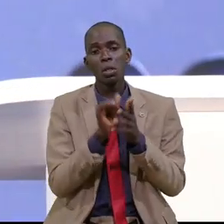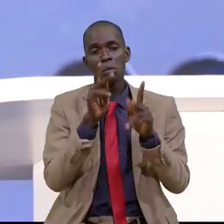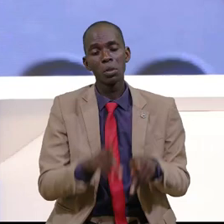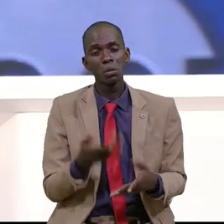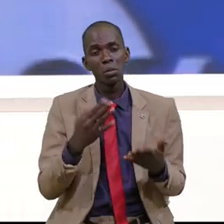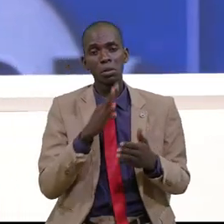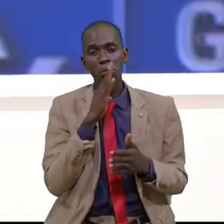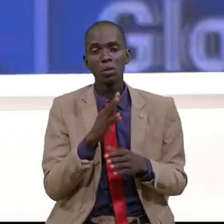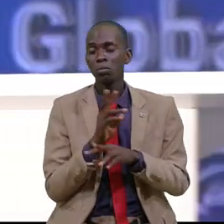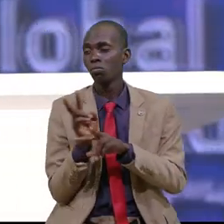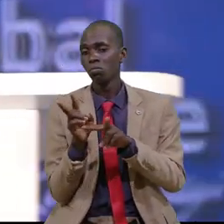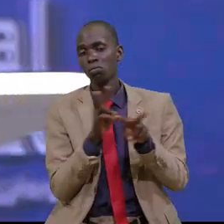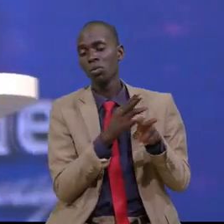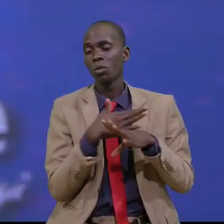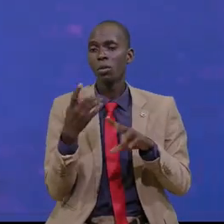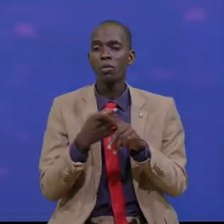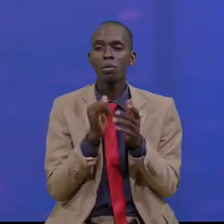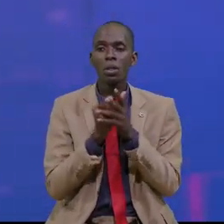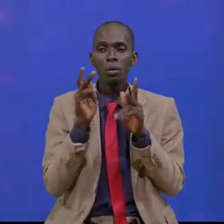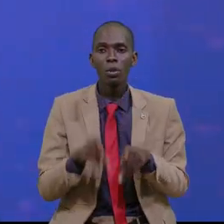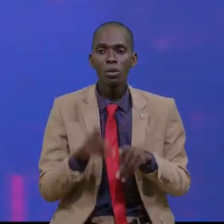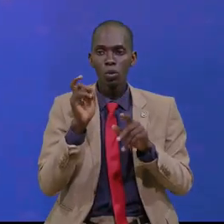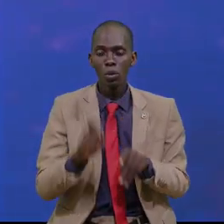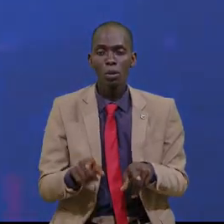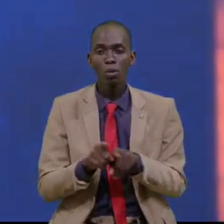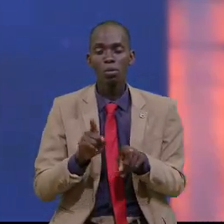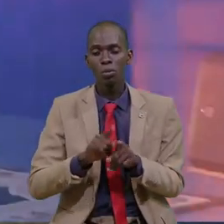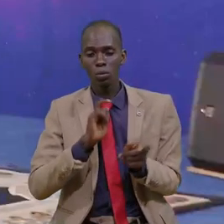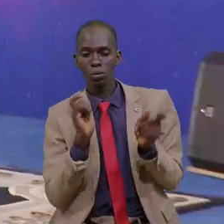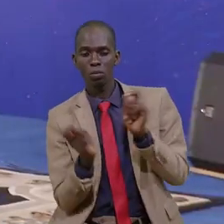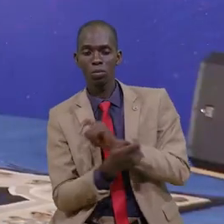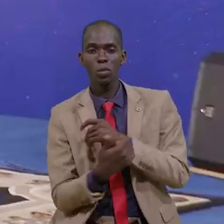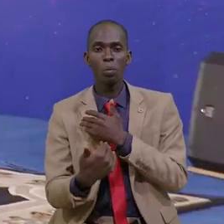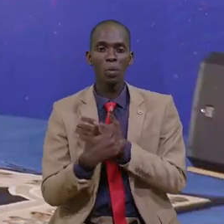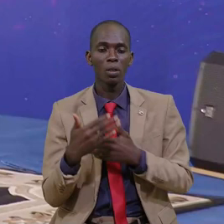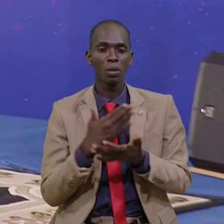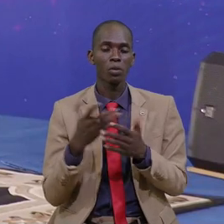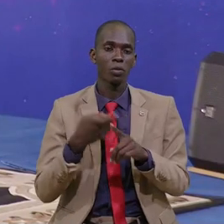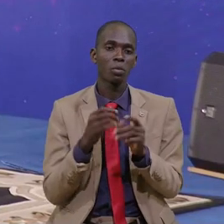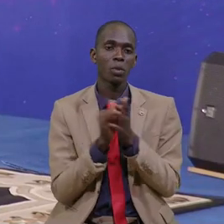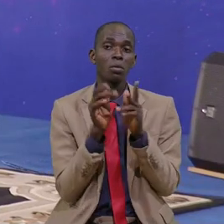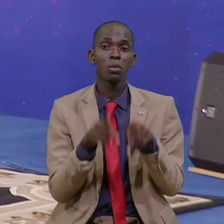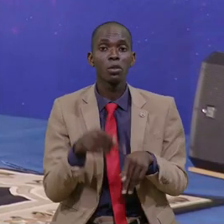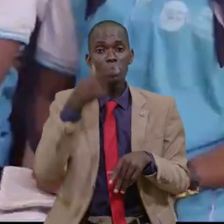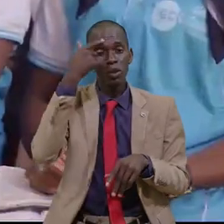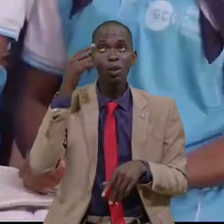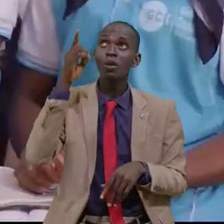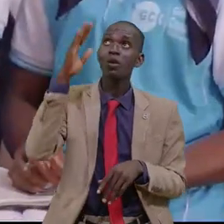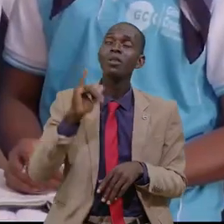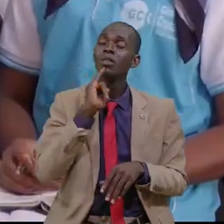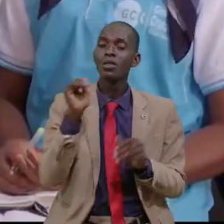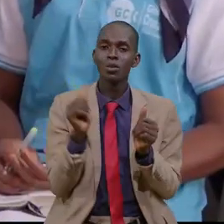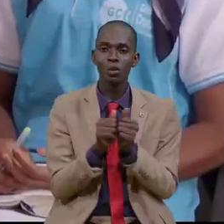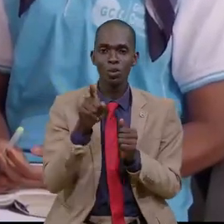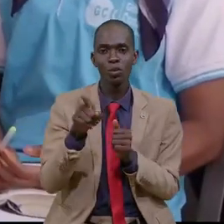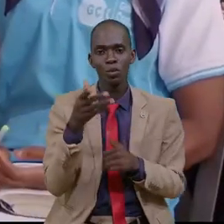from them. You can even turn your back on them, because God is at your back there.